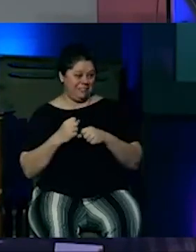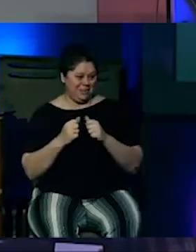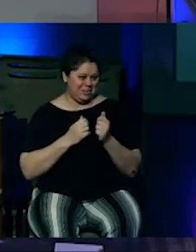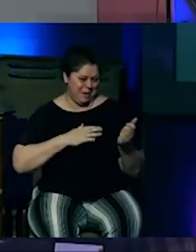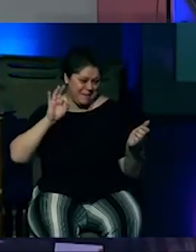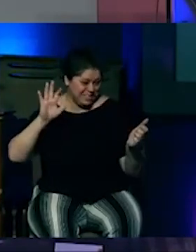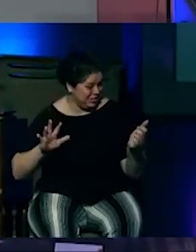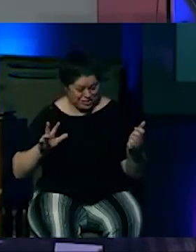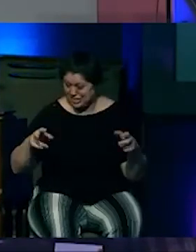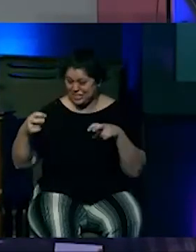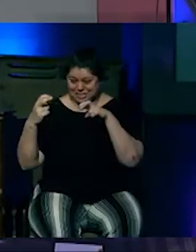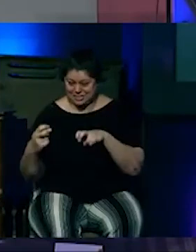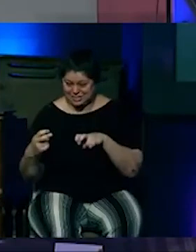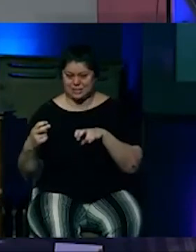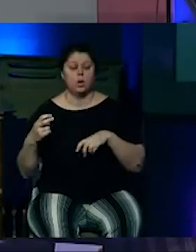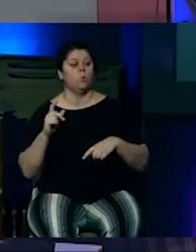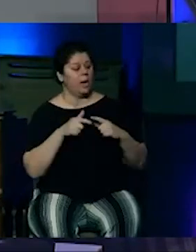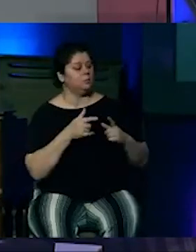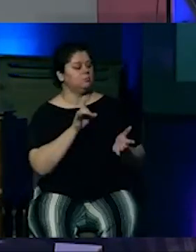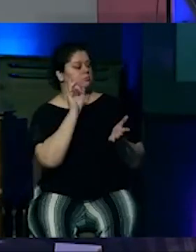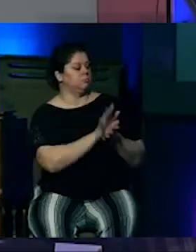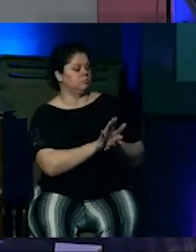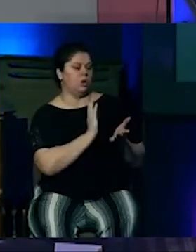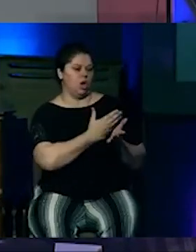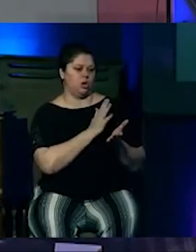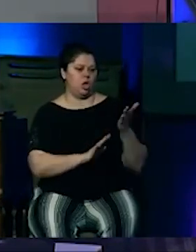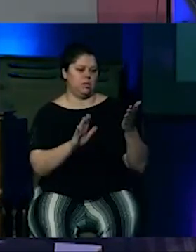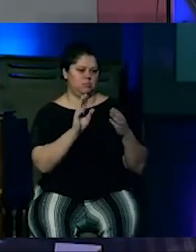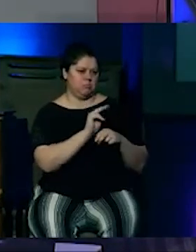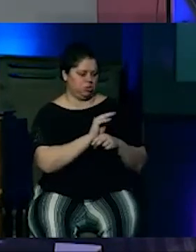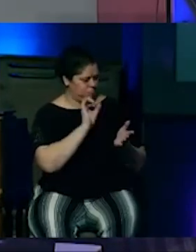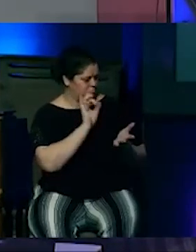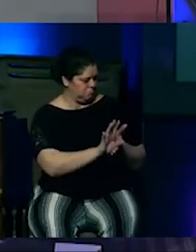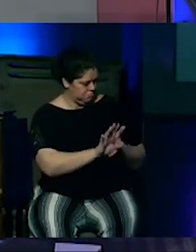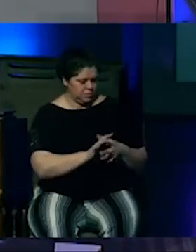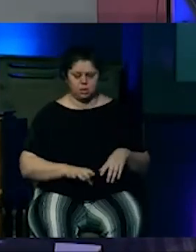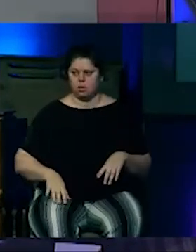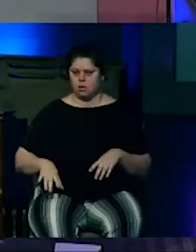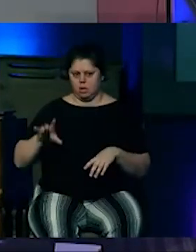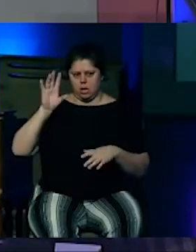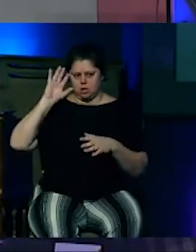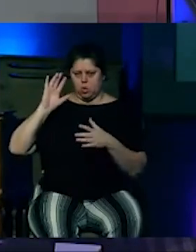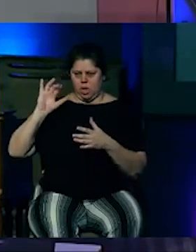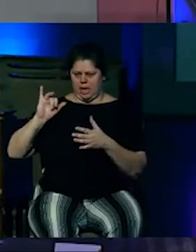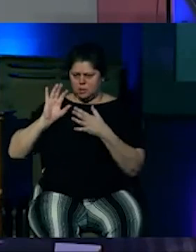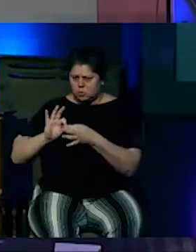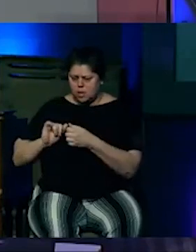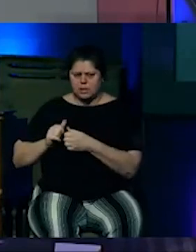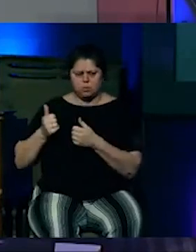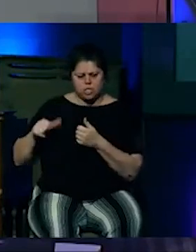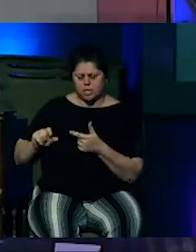where he basically kicked me out of our college ministry. And I always associate it with rejection,